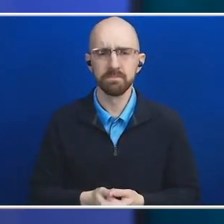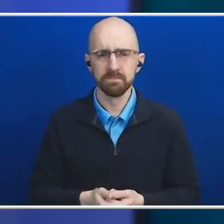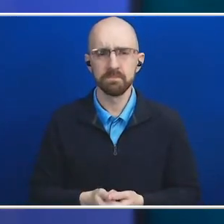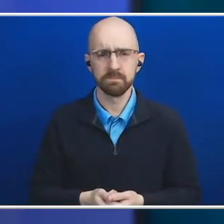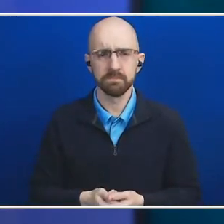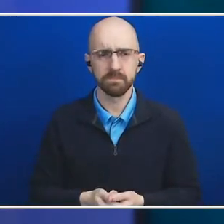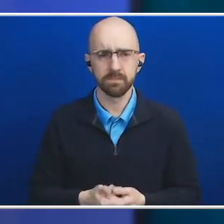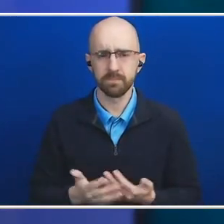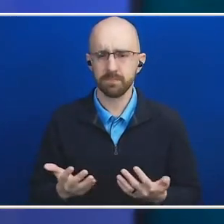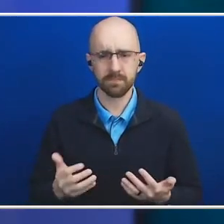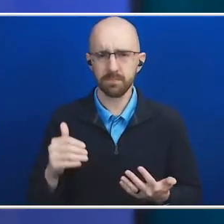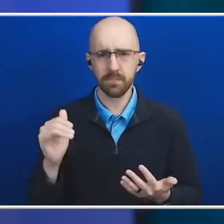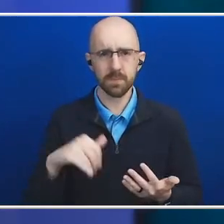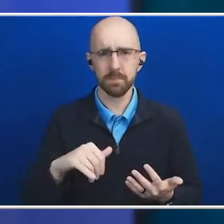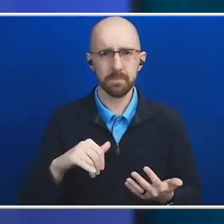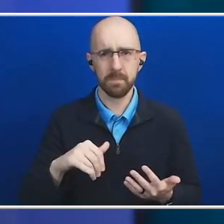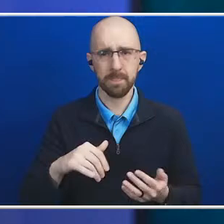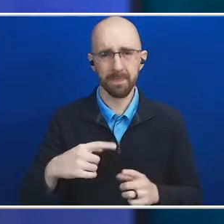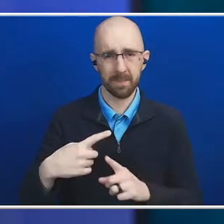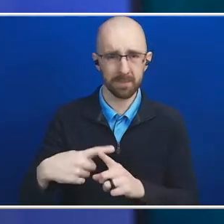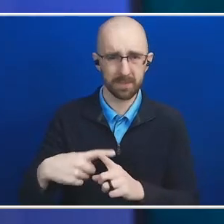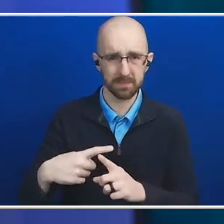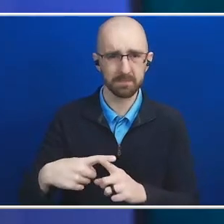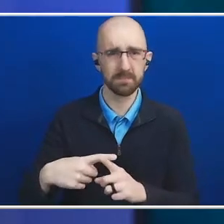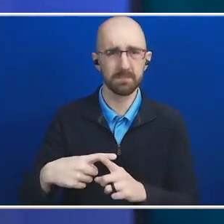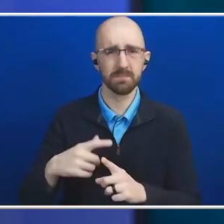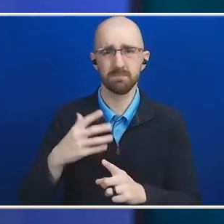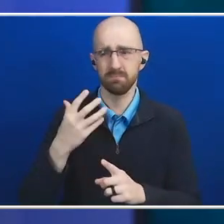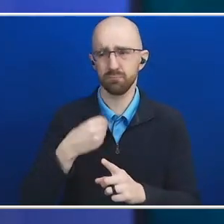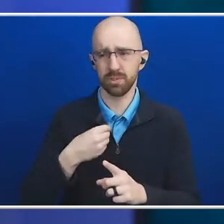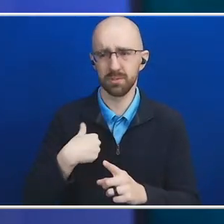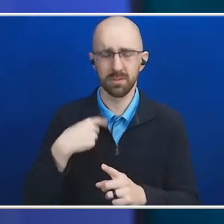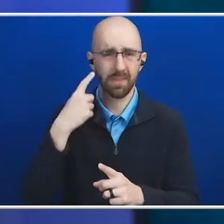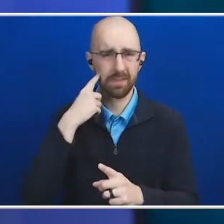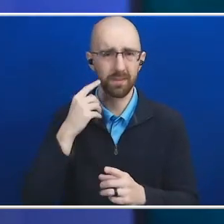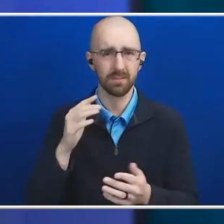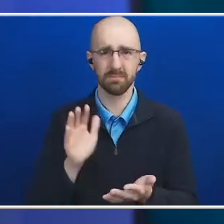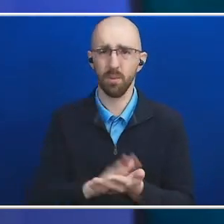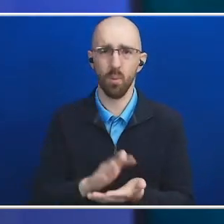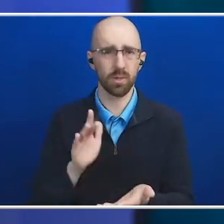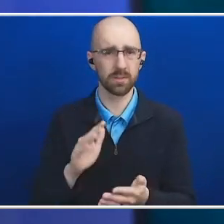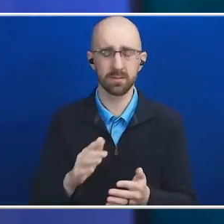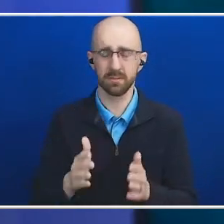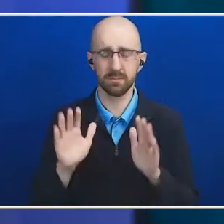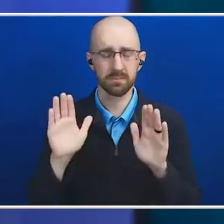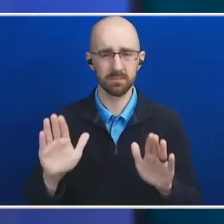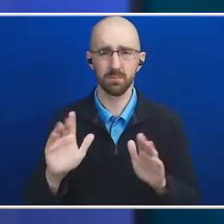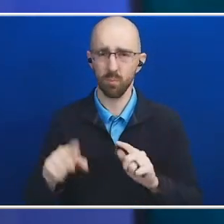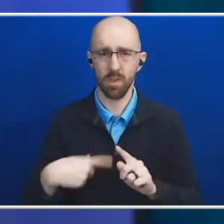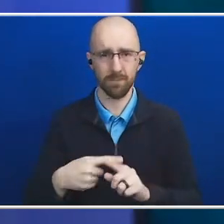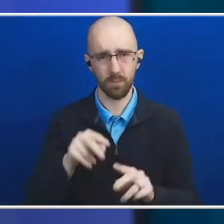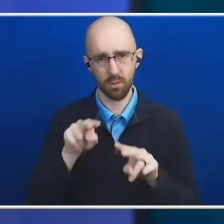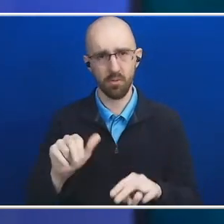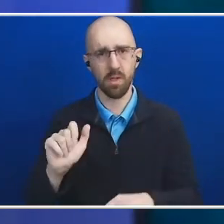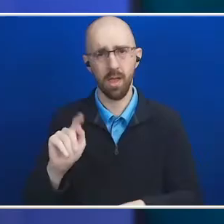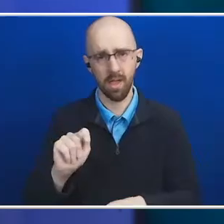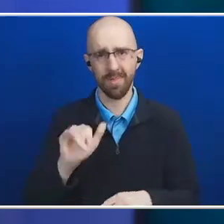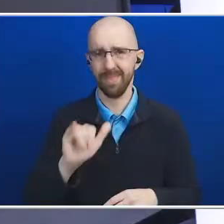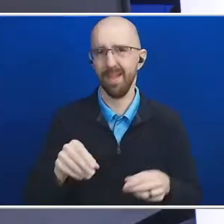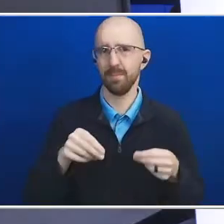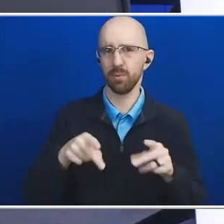that's the optimism is pretty, I think, glorious when we look at that opportunity for all of